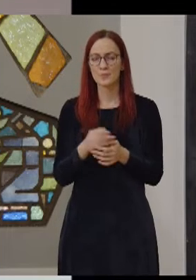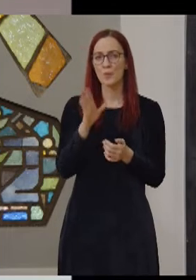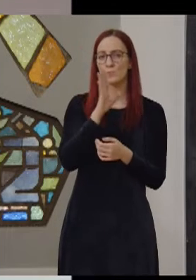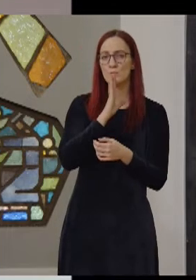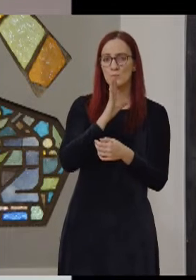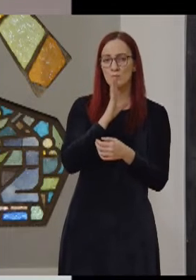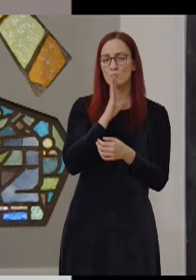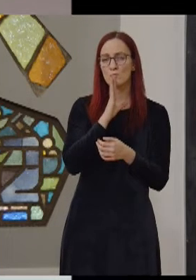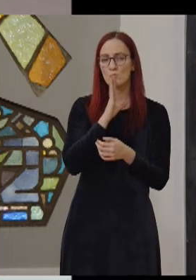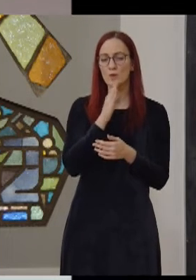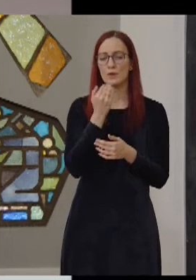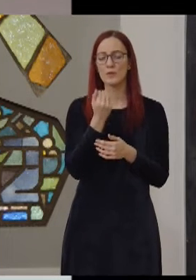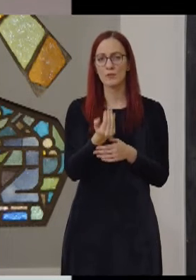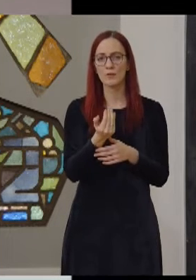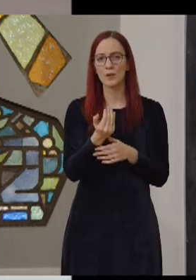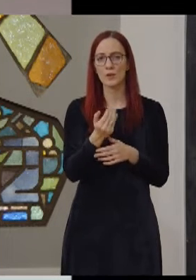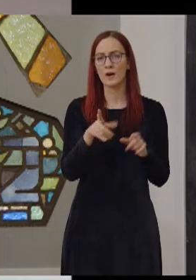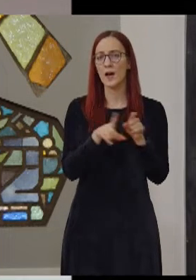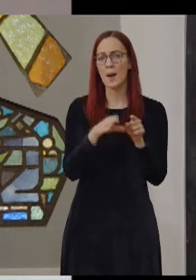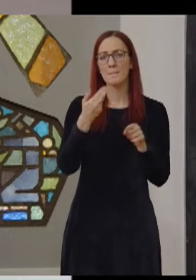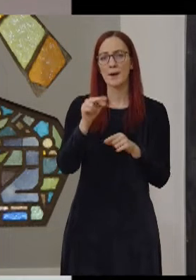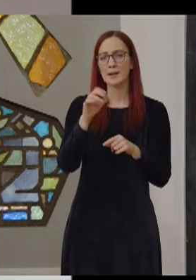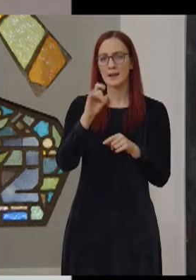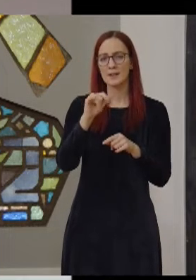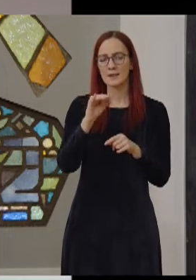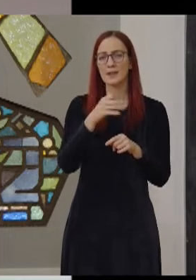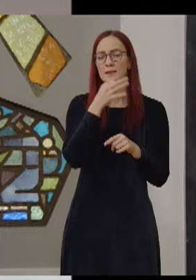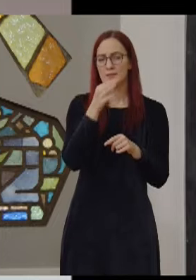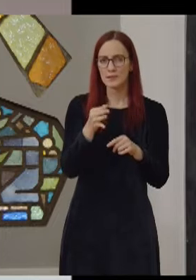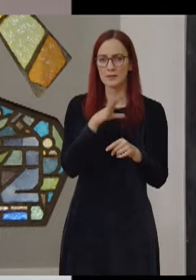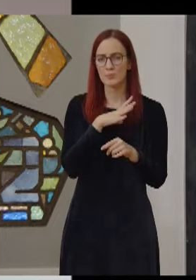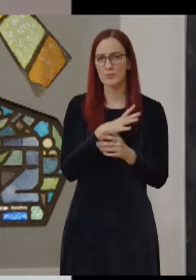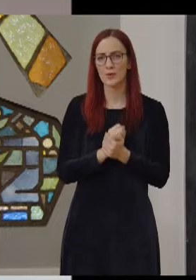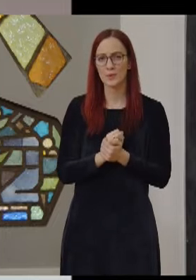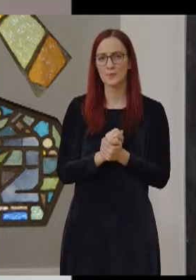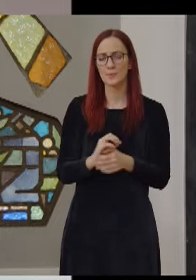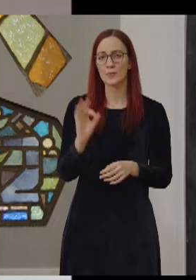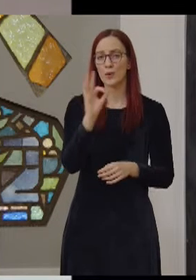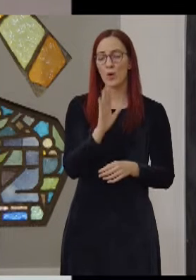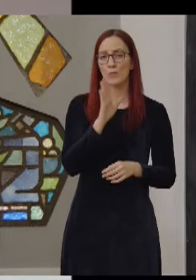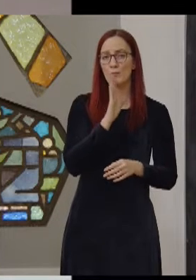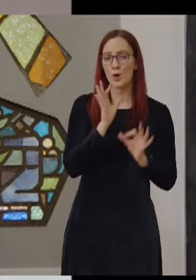concerned about the processes because, as Margarita Jankauskaitė has previously mentioned,